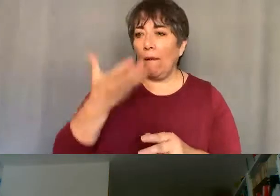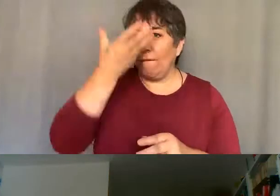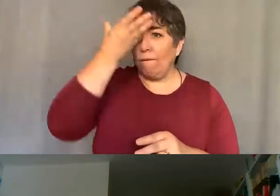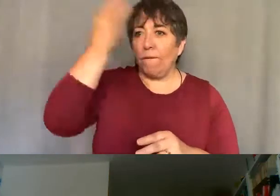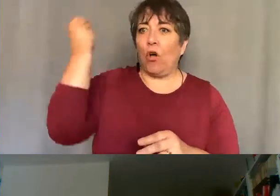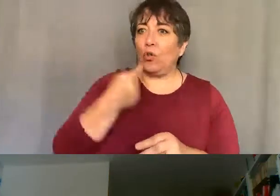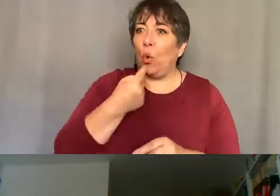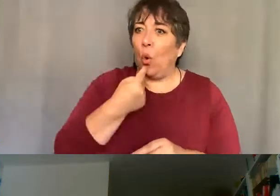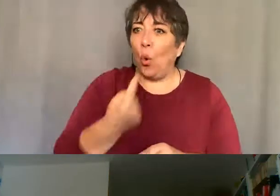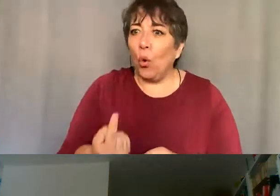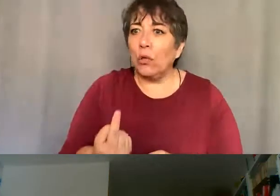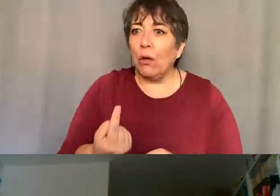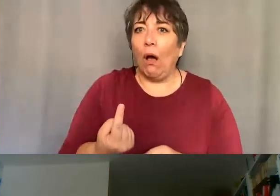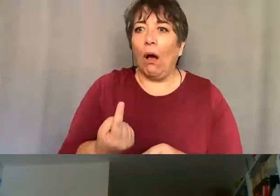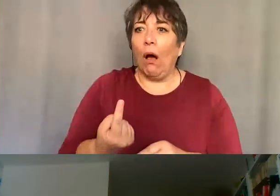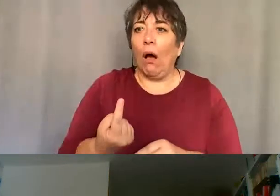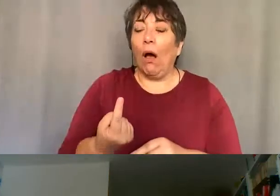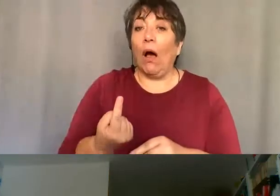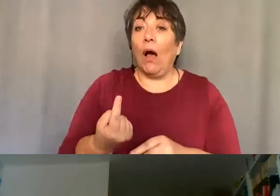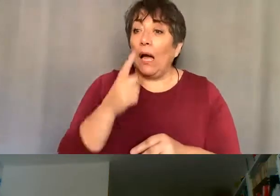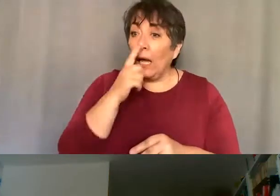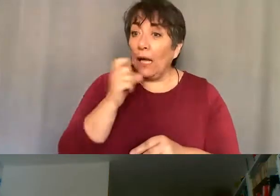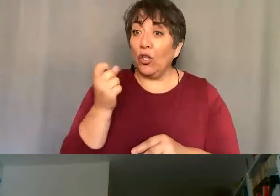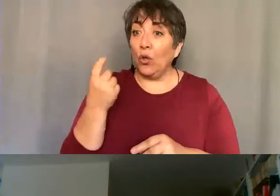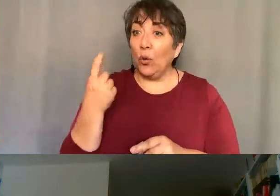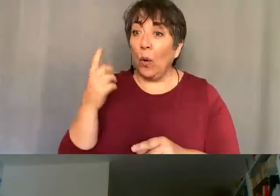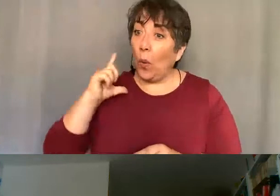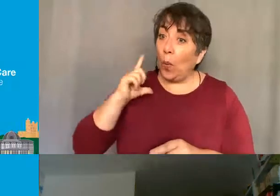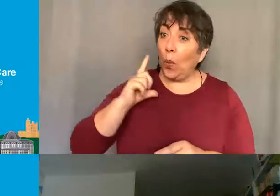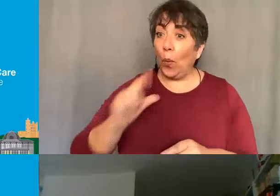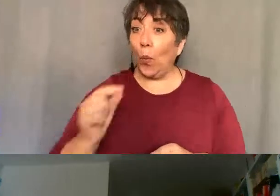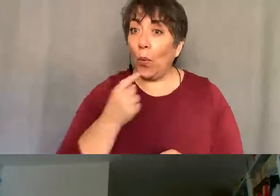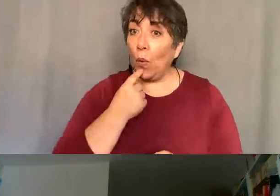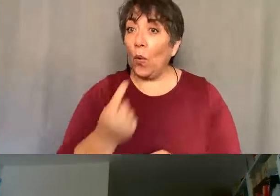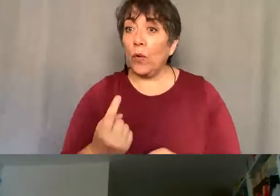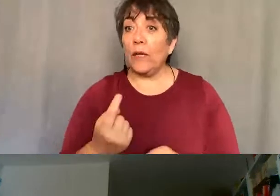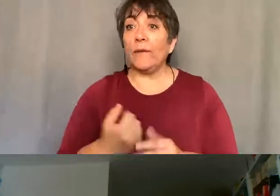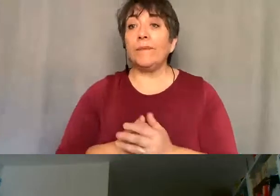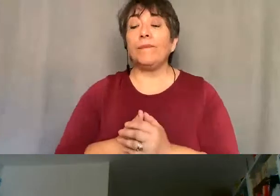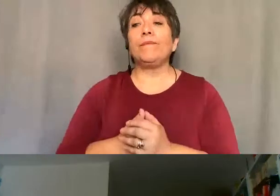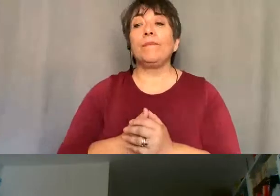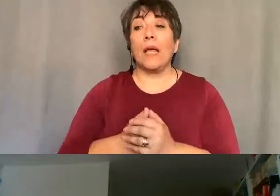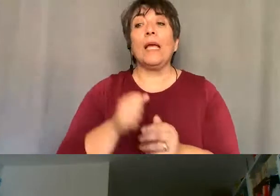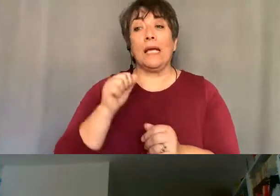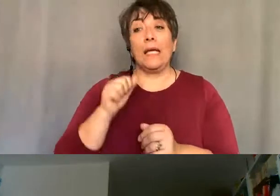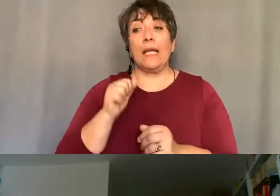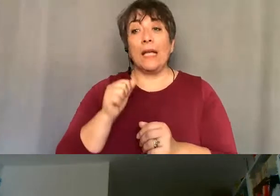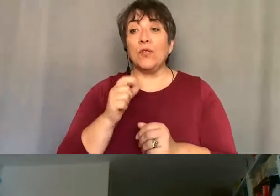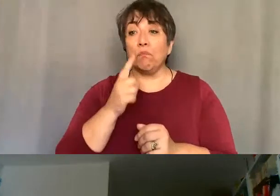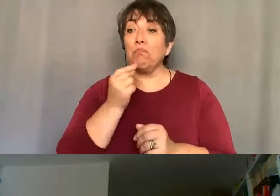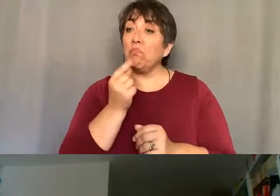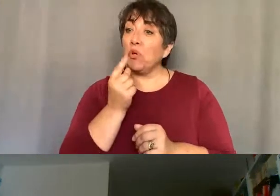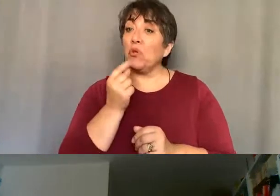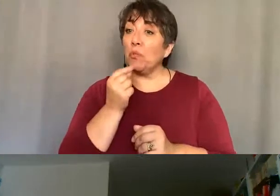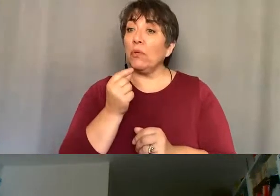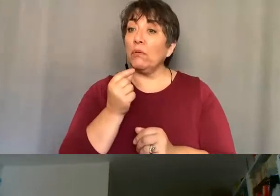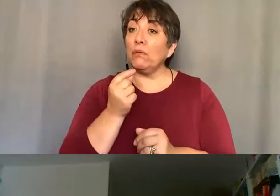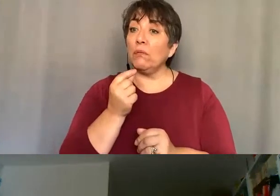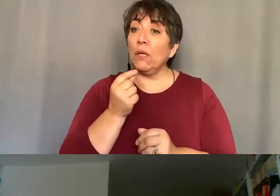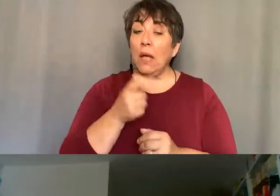be processed quickly? Okay, so good morning, everybody. Yes, we have got the facility. If a patient rings and they